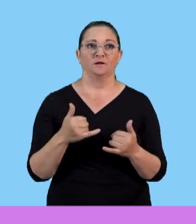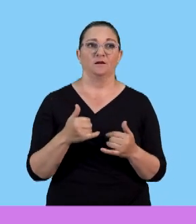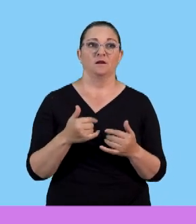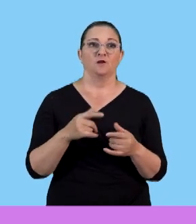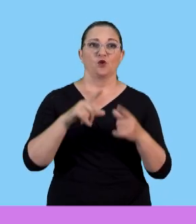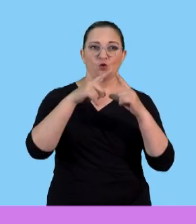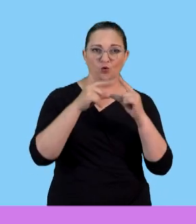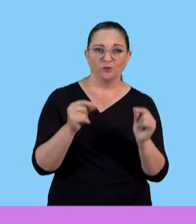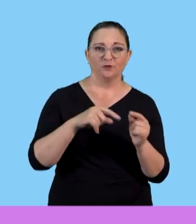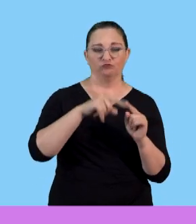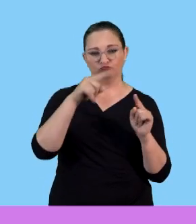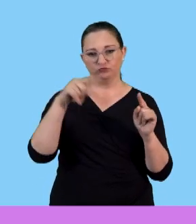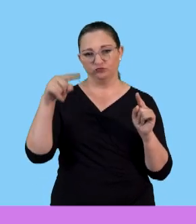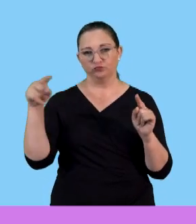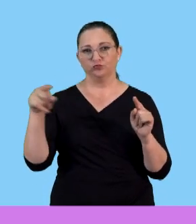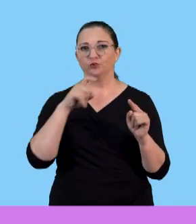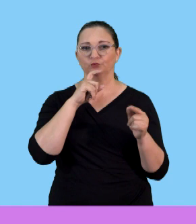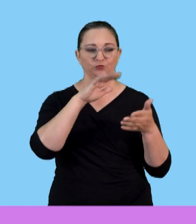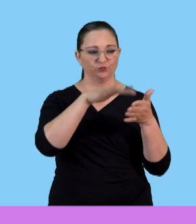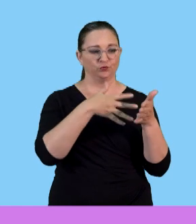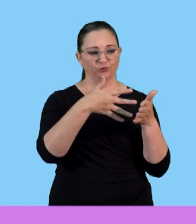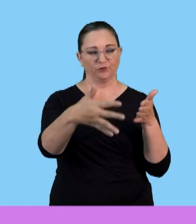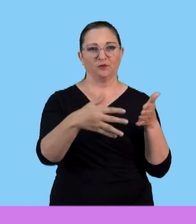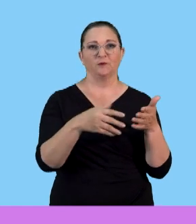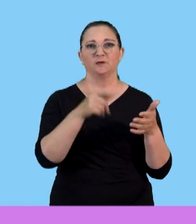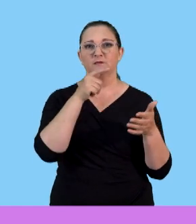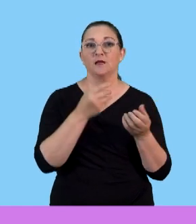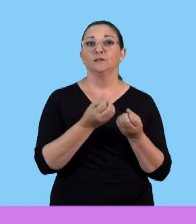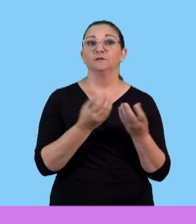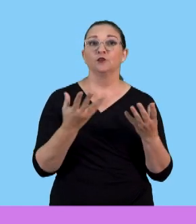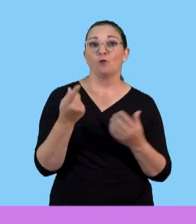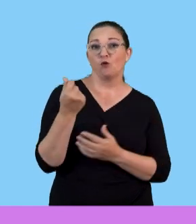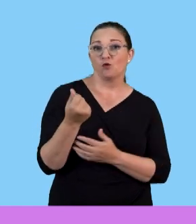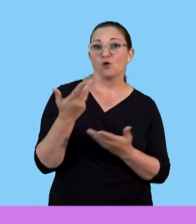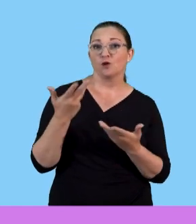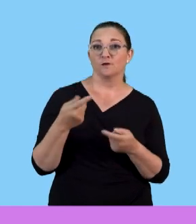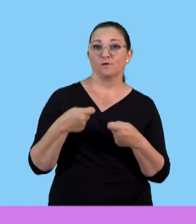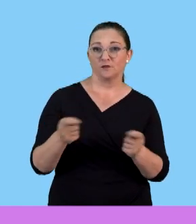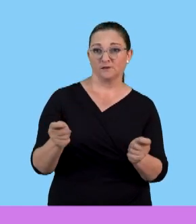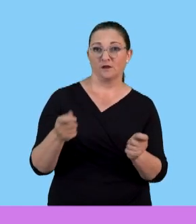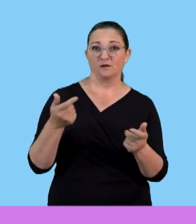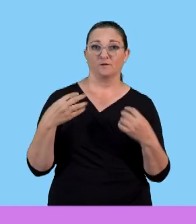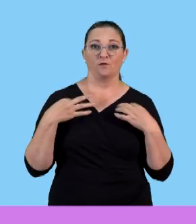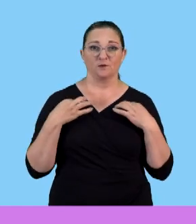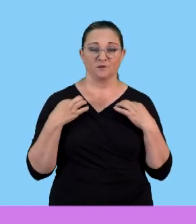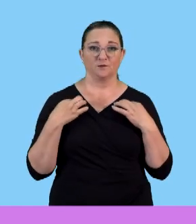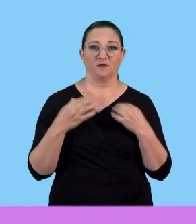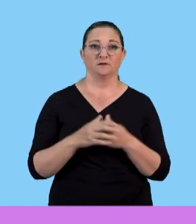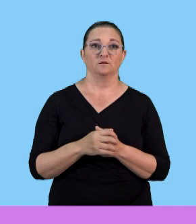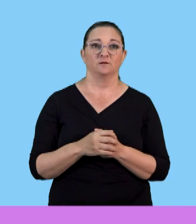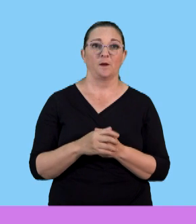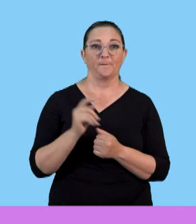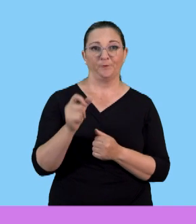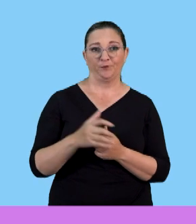Complete and draw the graph using the table below to indicate the total cost to be paid on the number of sportswear